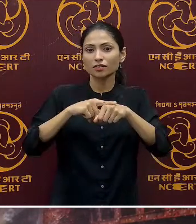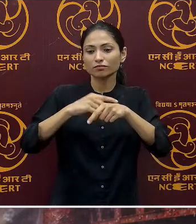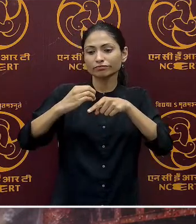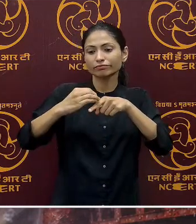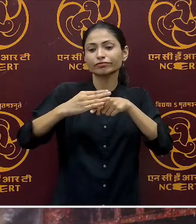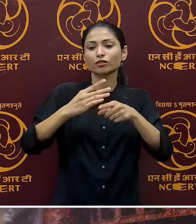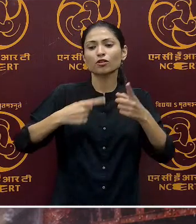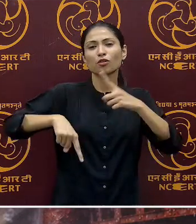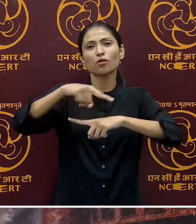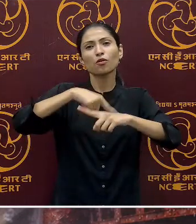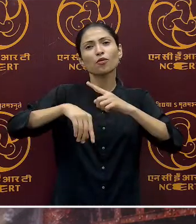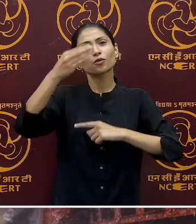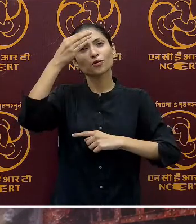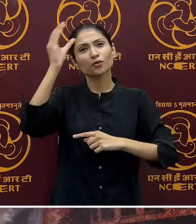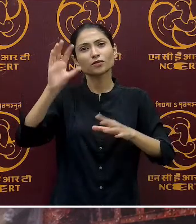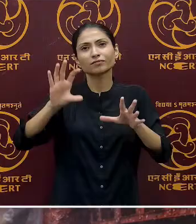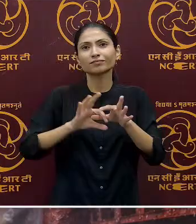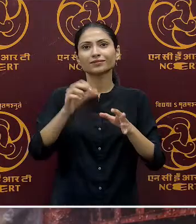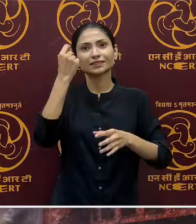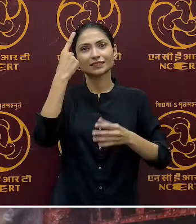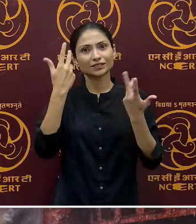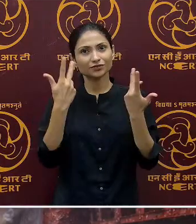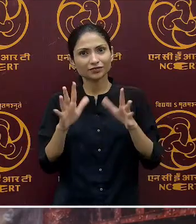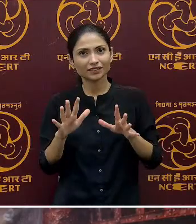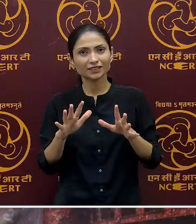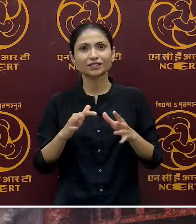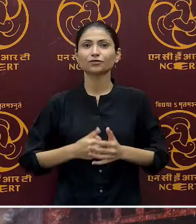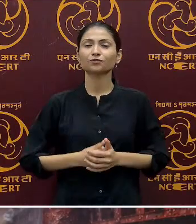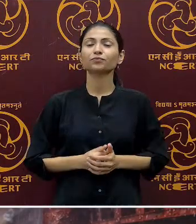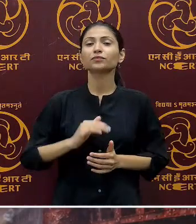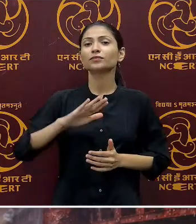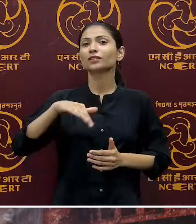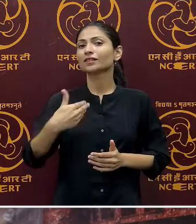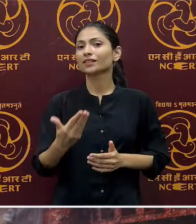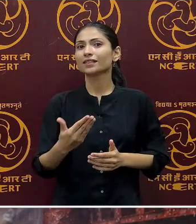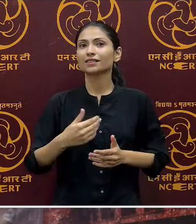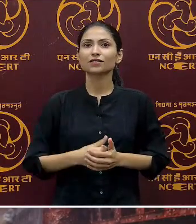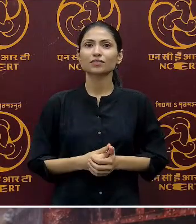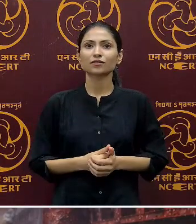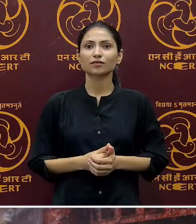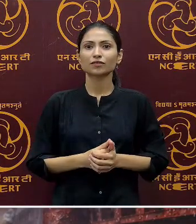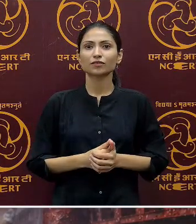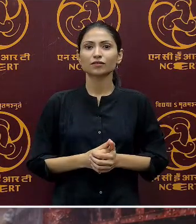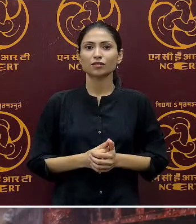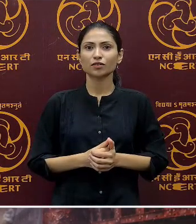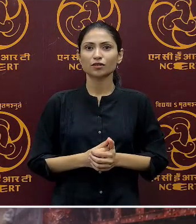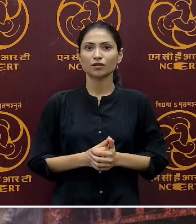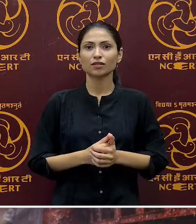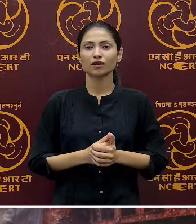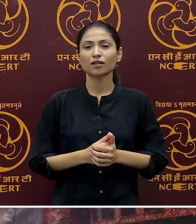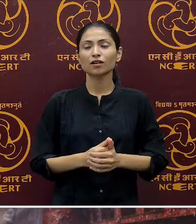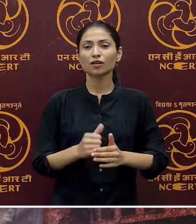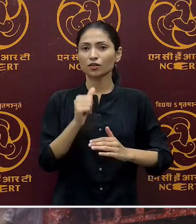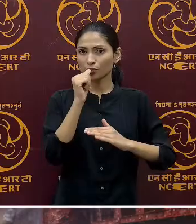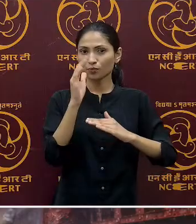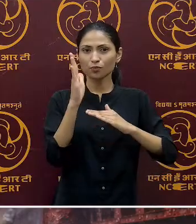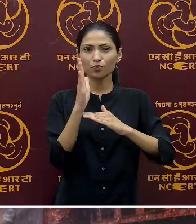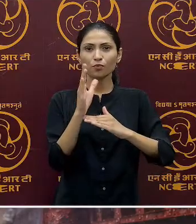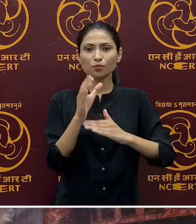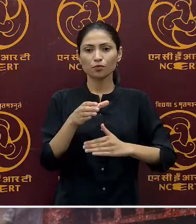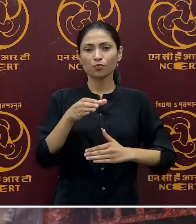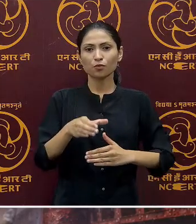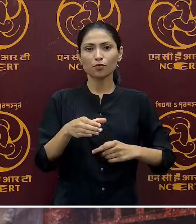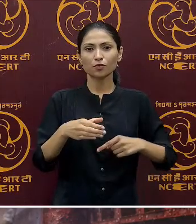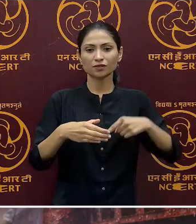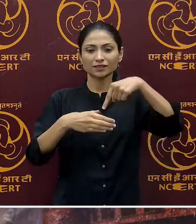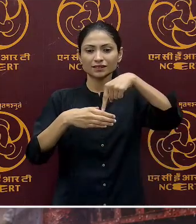rusting. Rusting is a part of a corrosion. Now next, bottle A contains an iron nail in dryer,